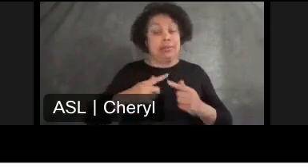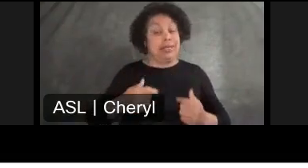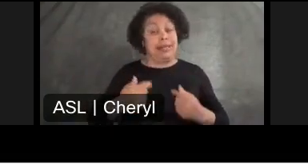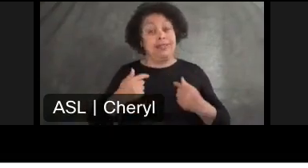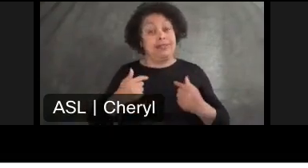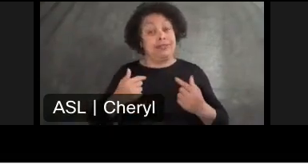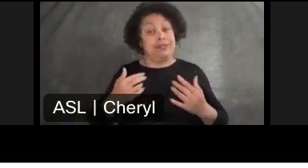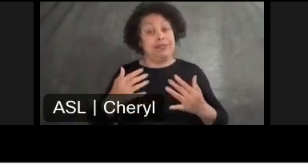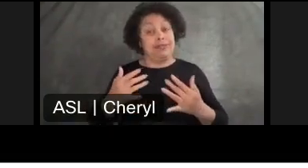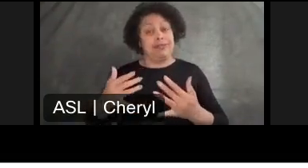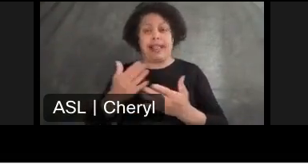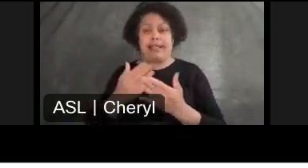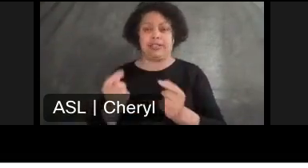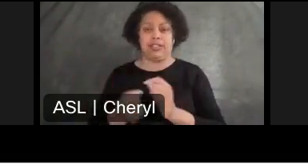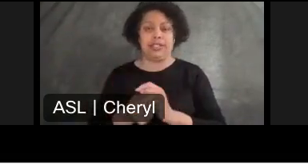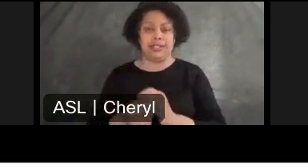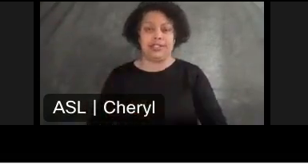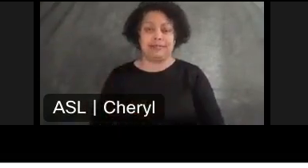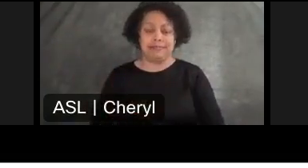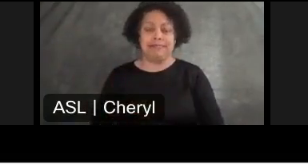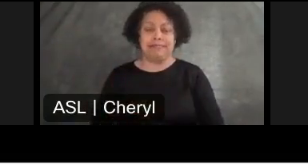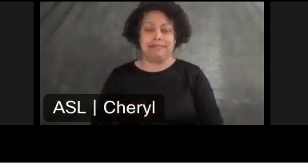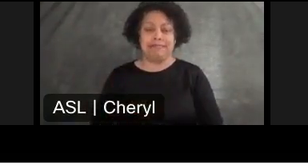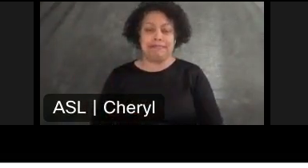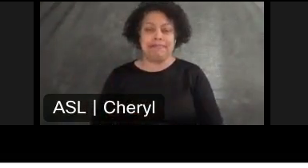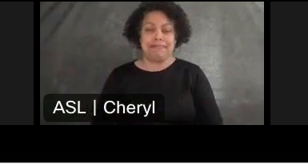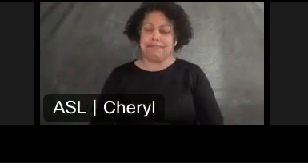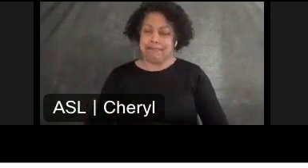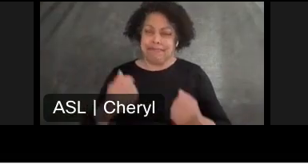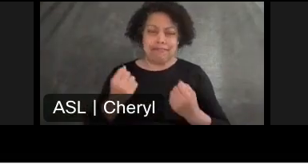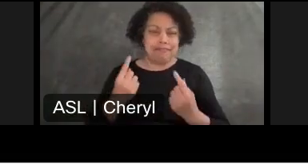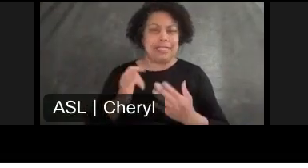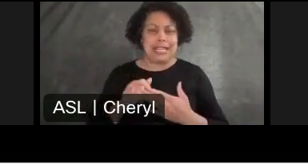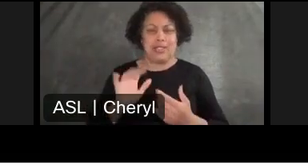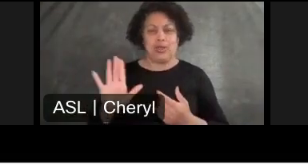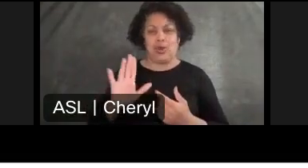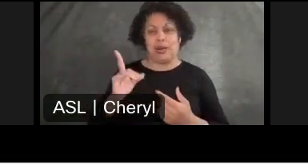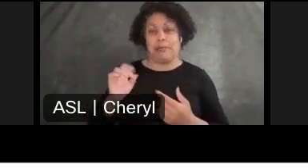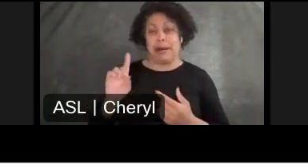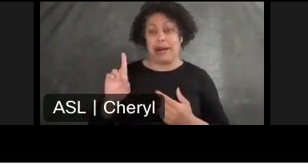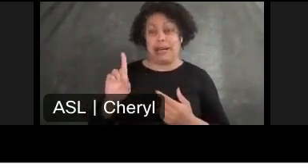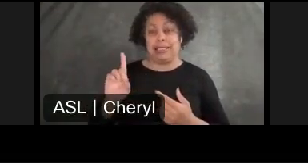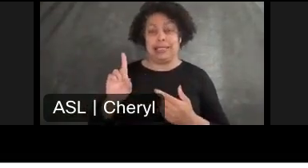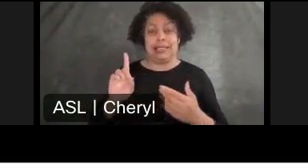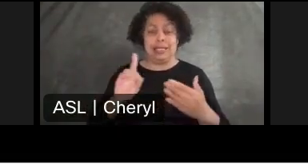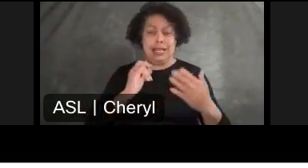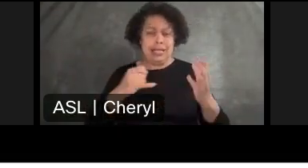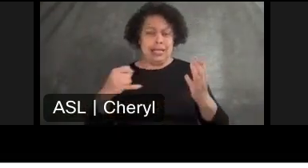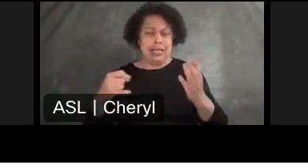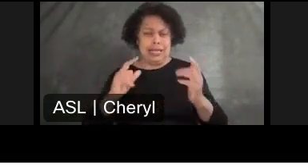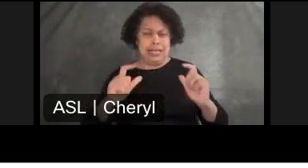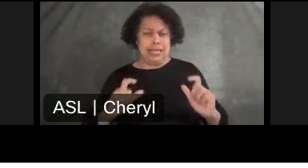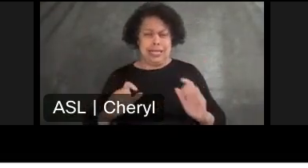that could change. So just having the understanding that our pod mapping is not always going to look the